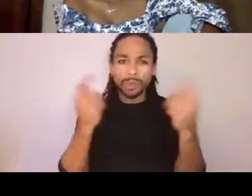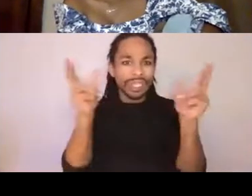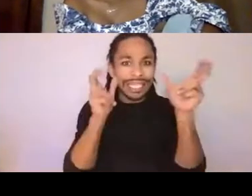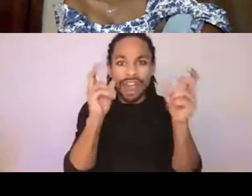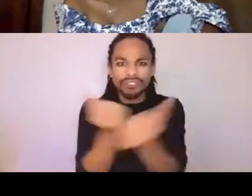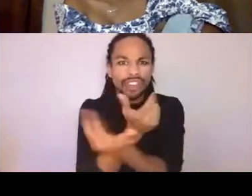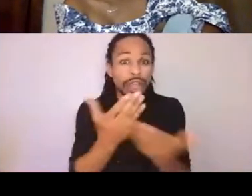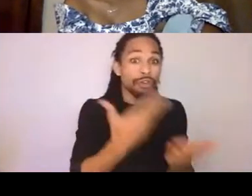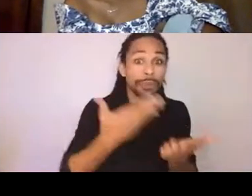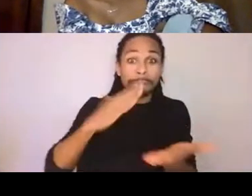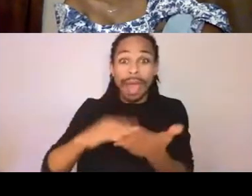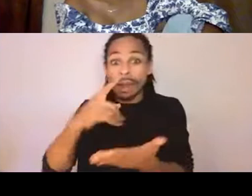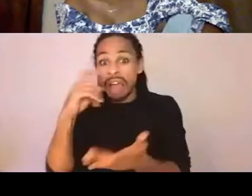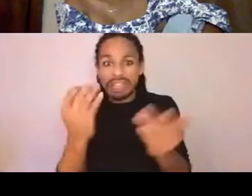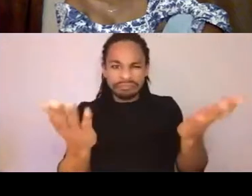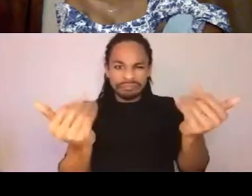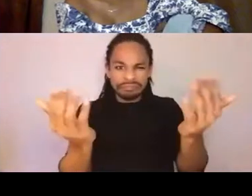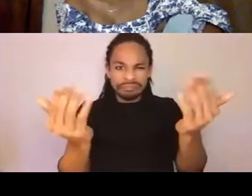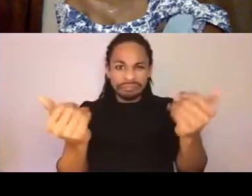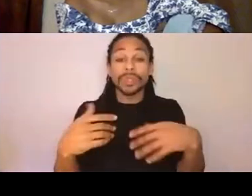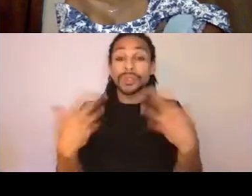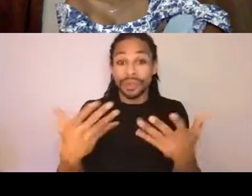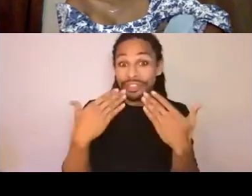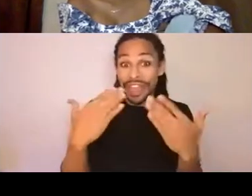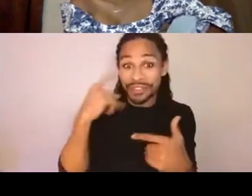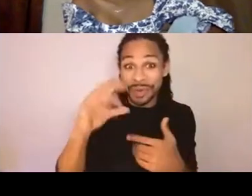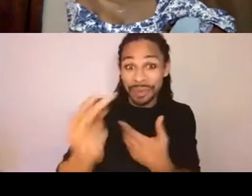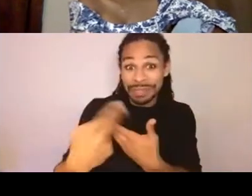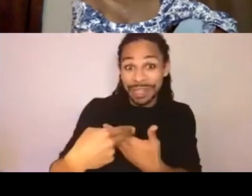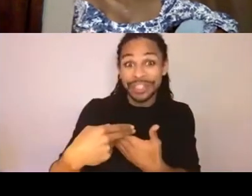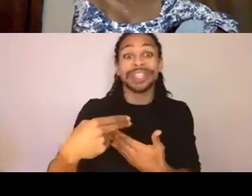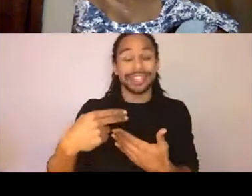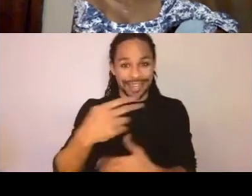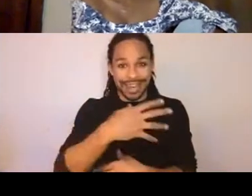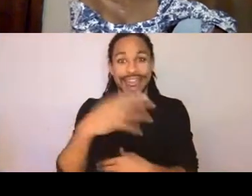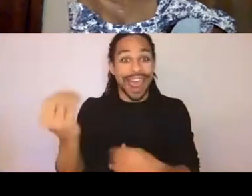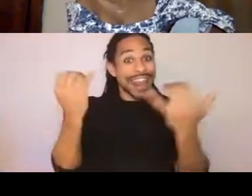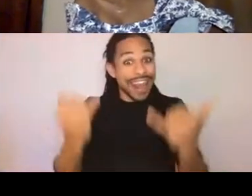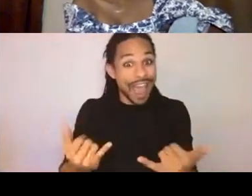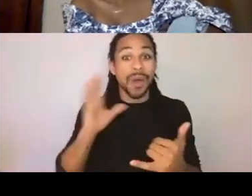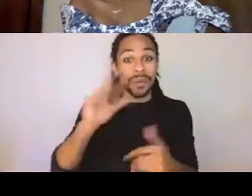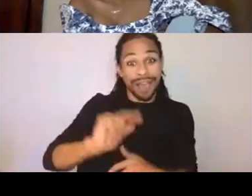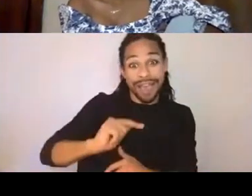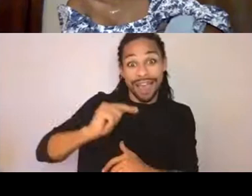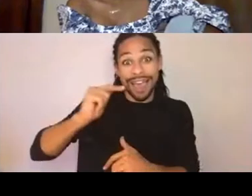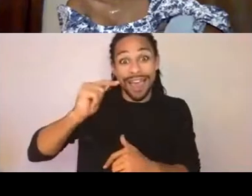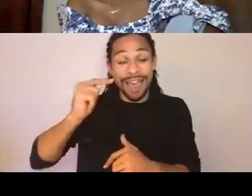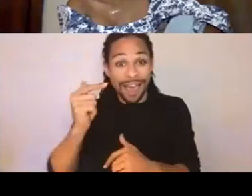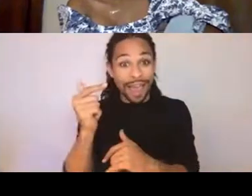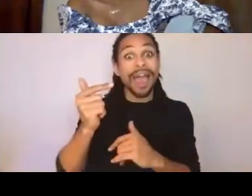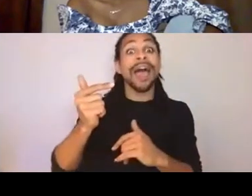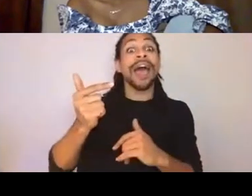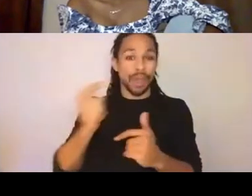the bad, the ugly. So thank you for your participation too. And now, with great pleasure